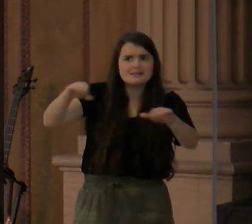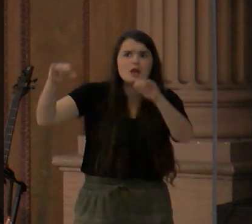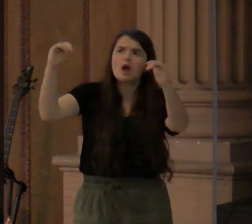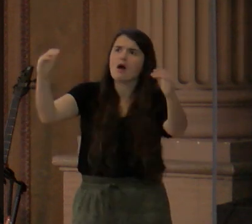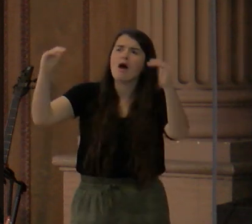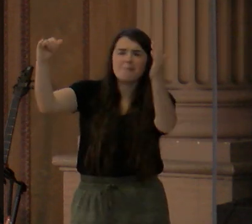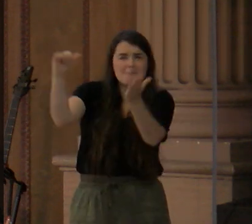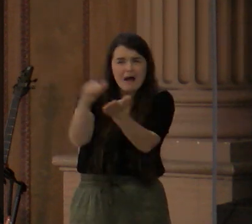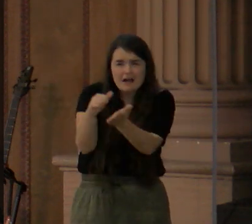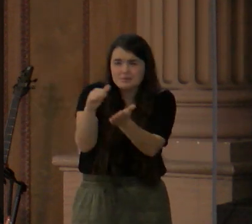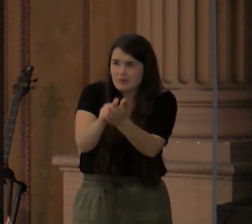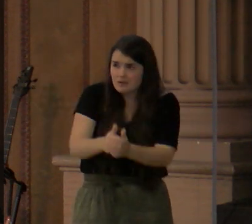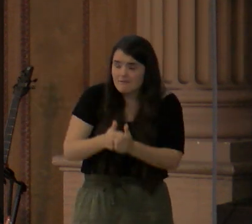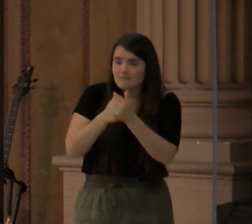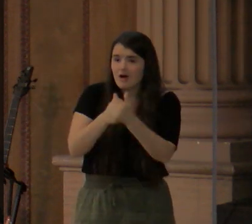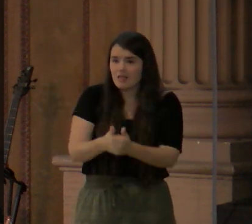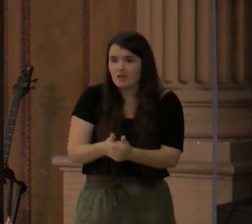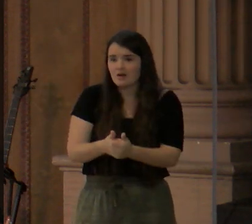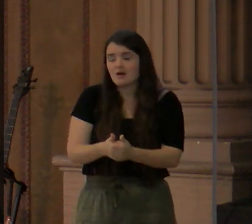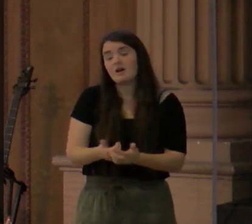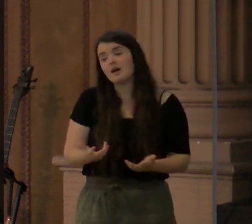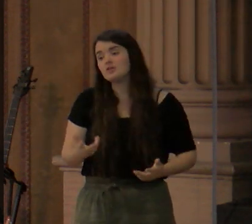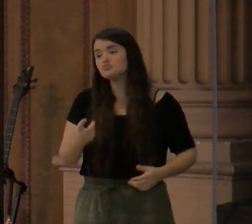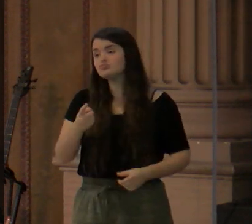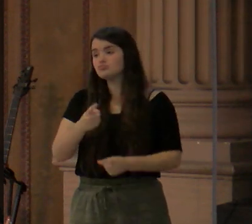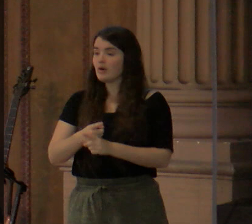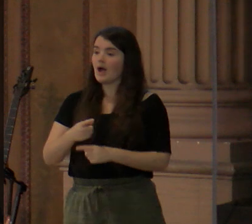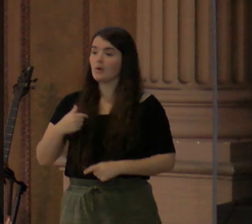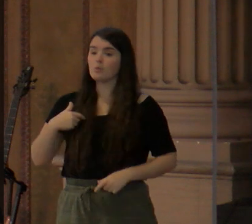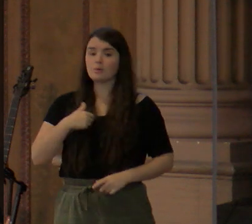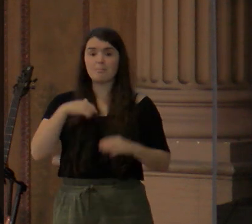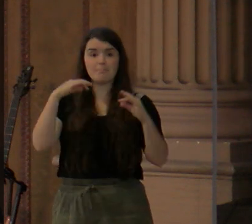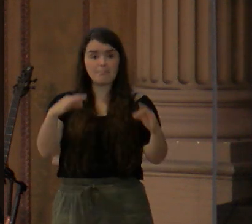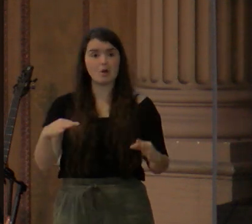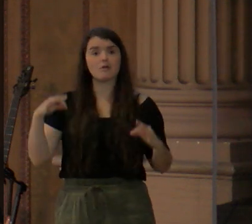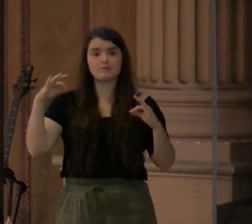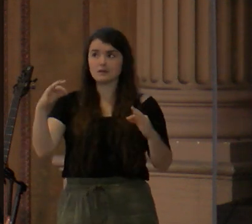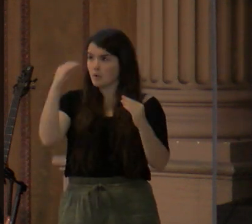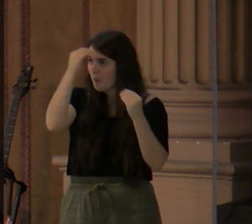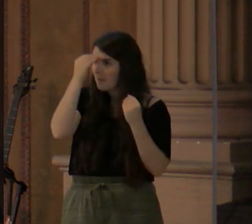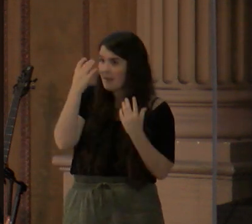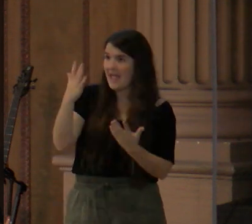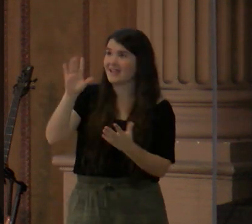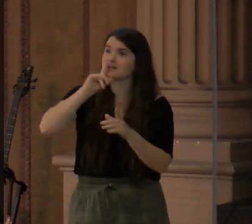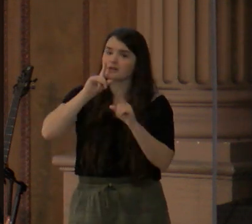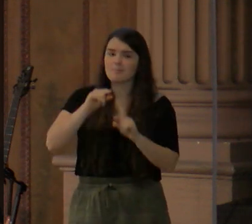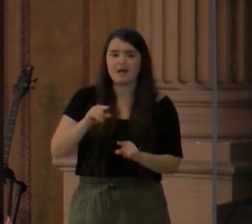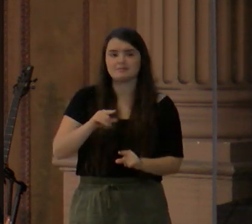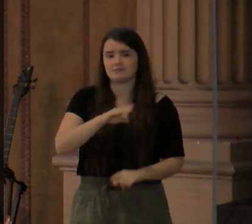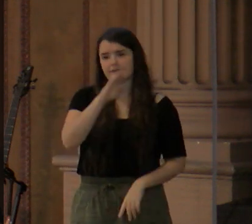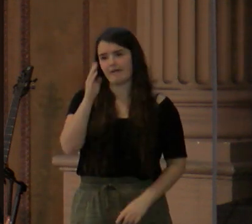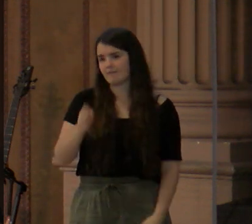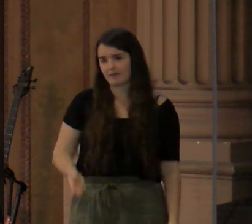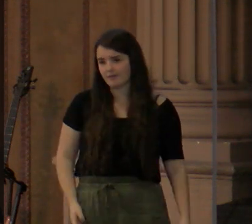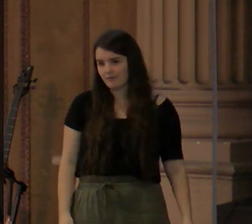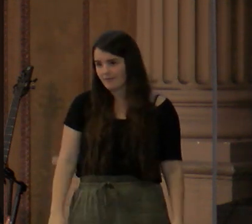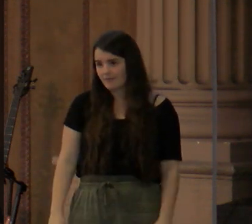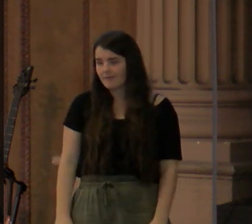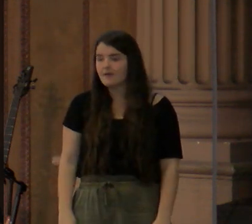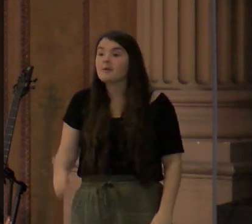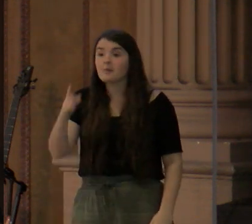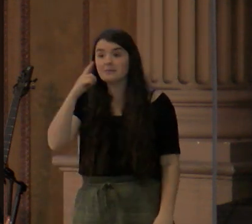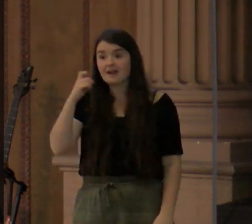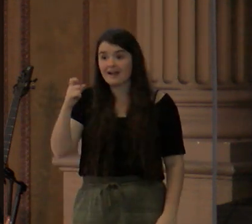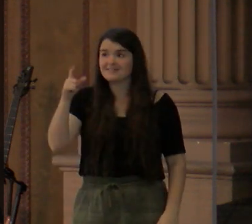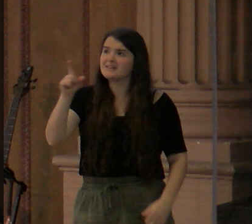Well, as human beings, we will never have perfect obedience to any of the commands of God, because the commands apply all the way down